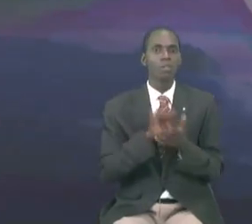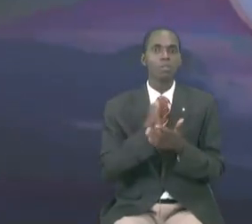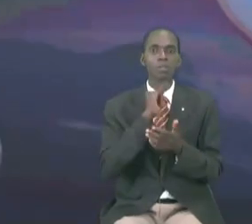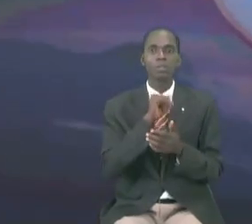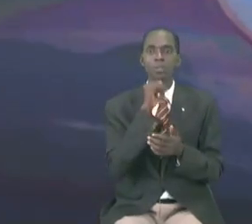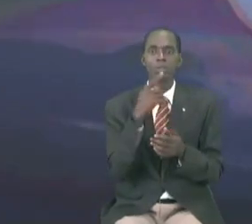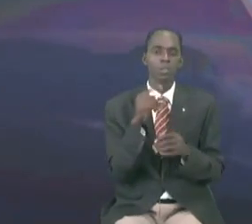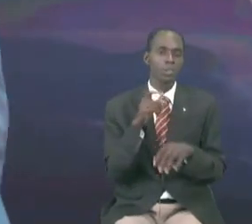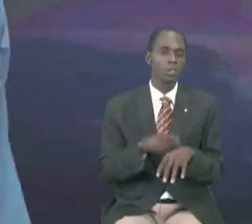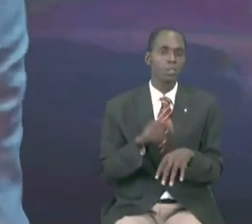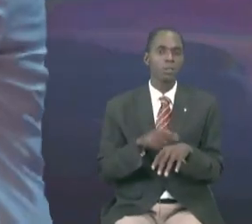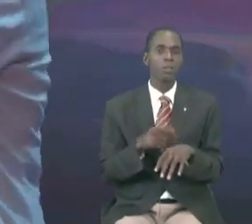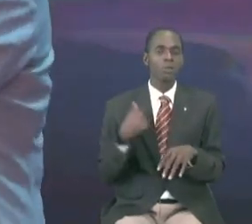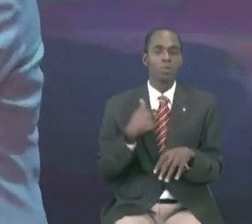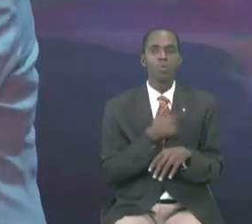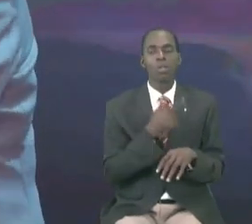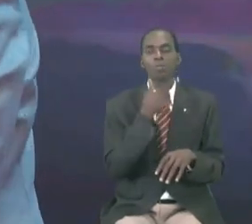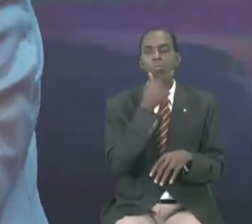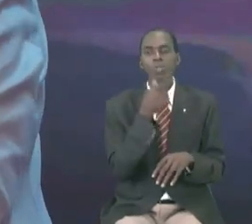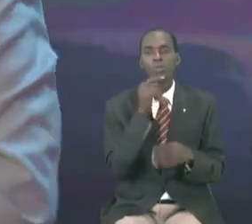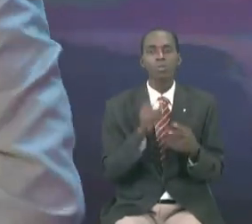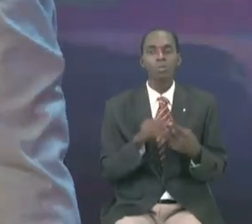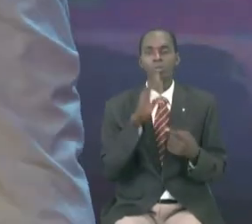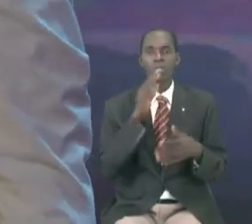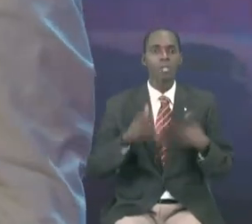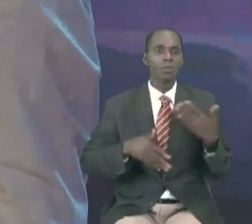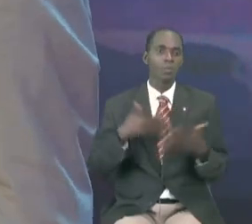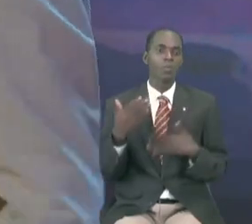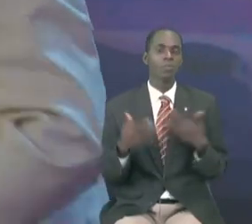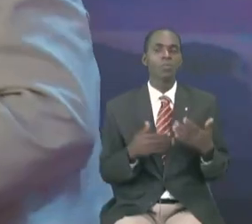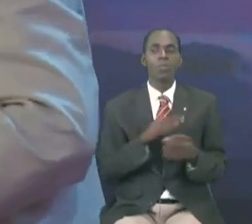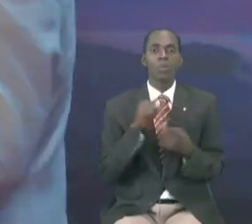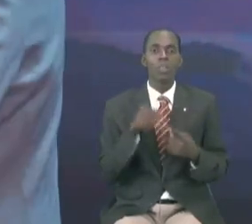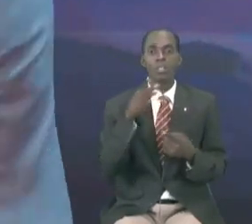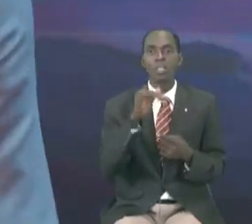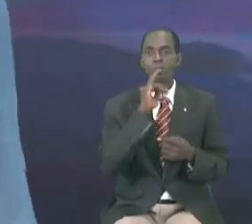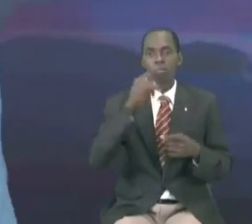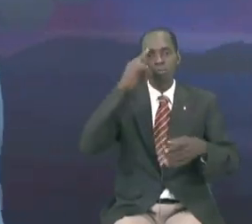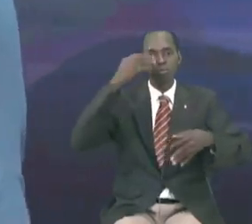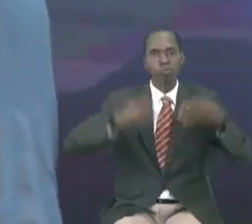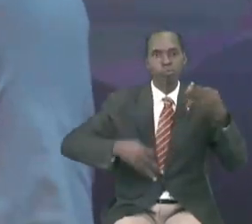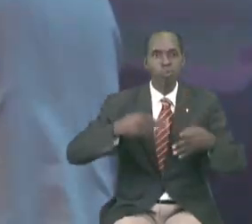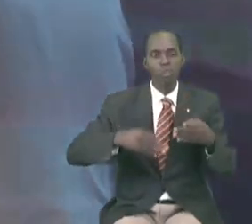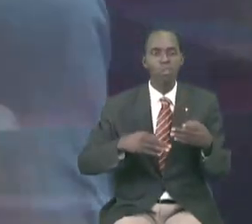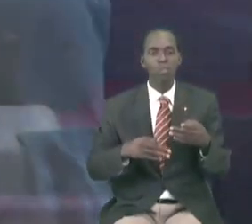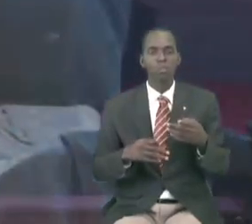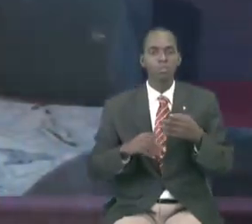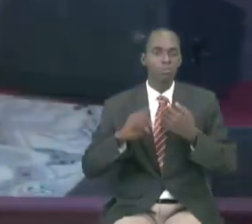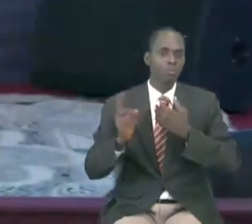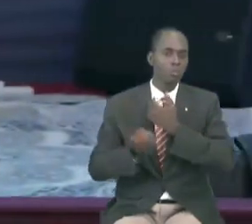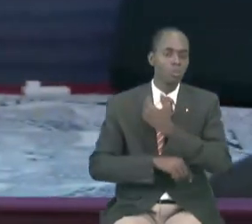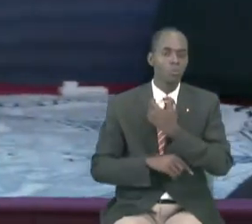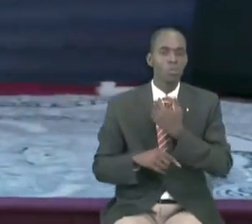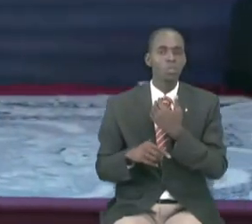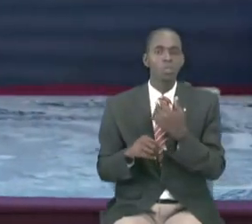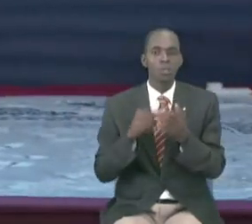rebuke, when there's correction, what we need to do is to pray. unto the Lord. Look at number two here. Number